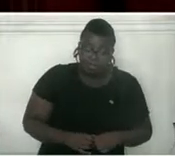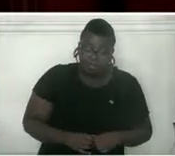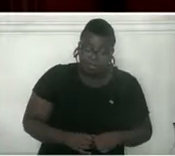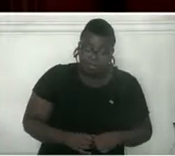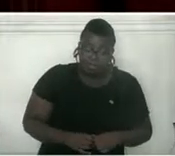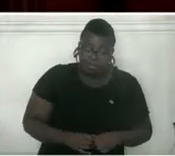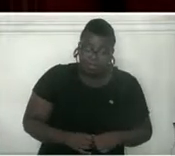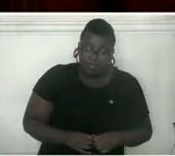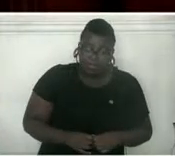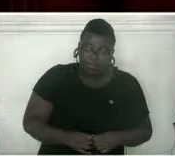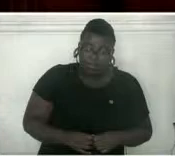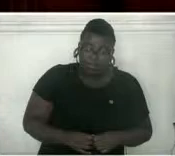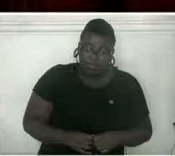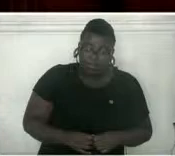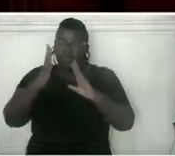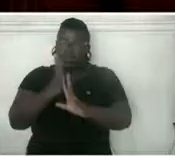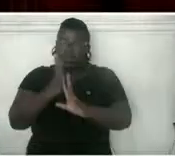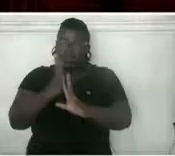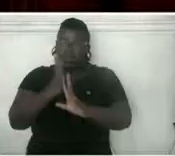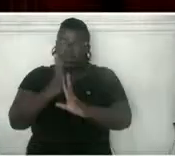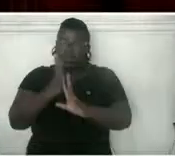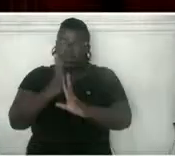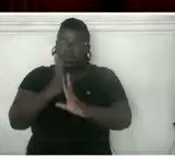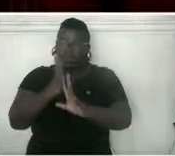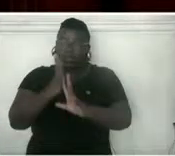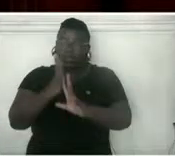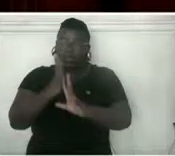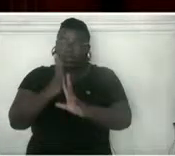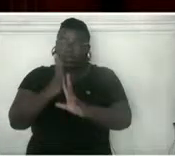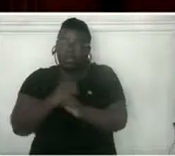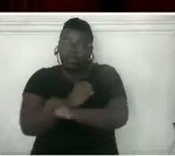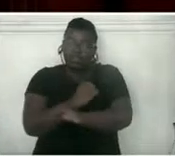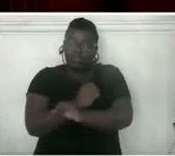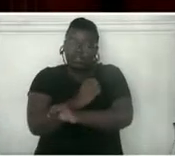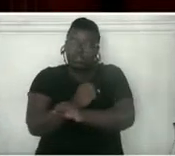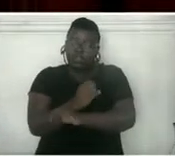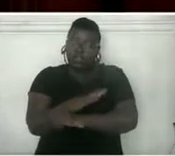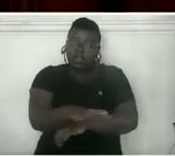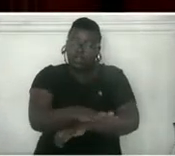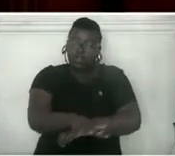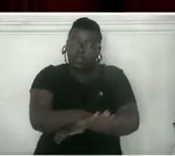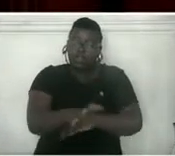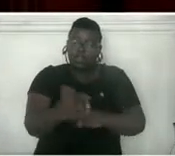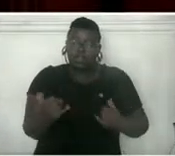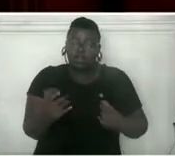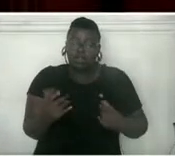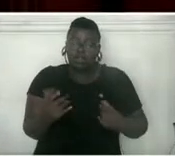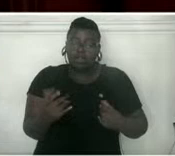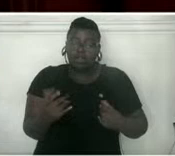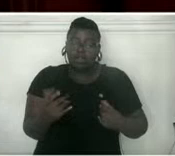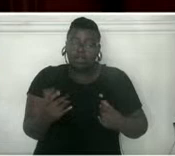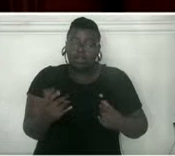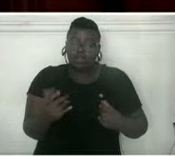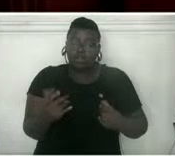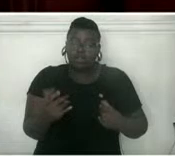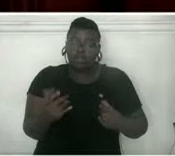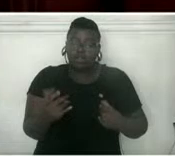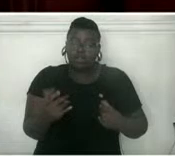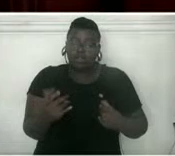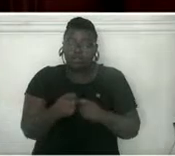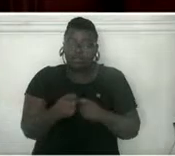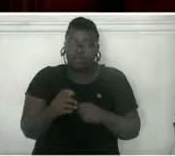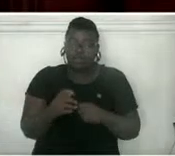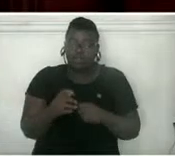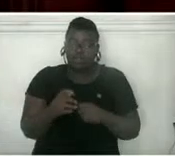revitalization of the township and rural-based industrial parks, the Department of Trade and Industry already